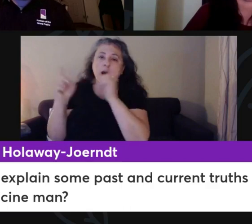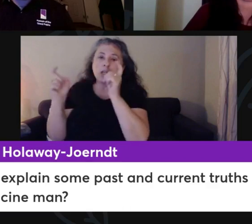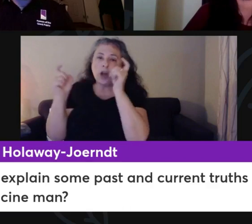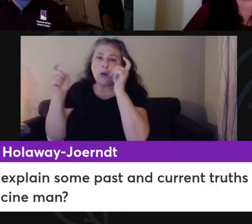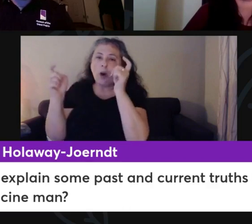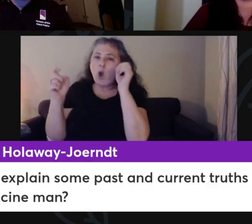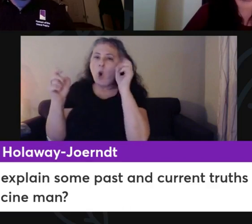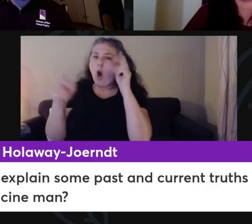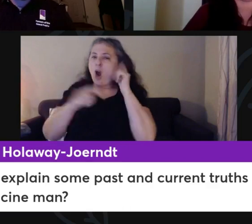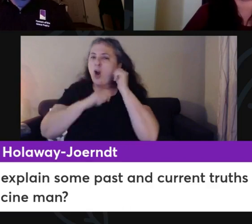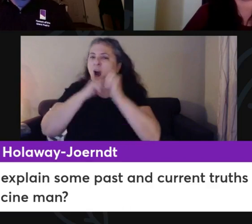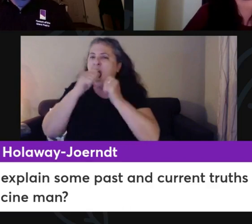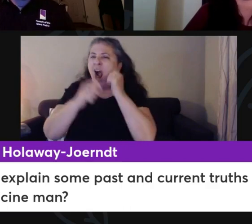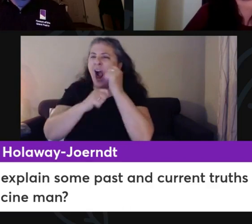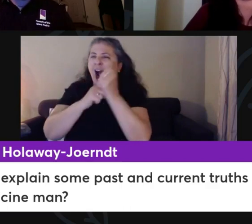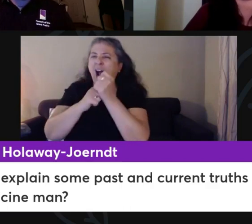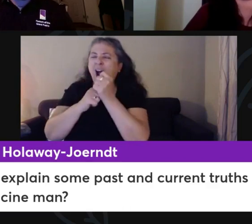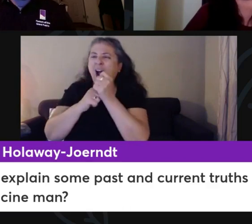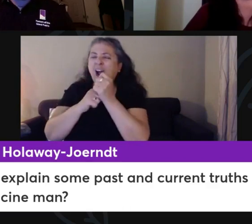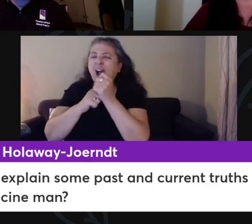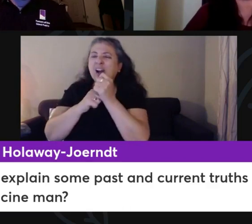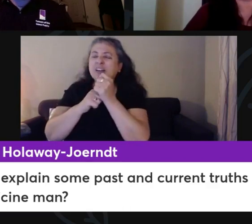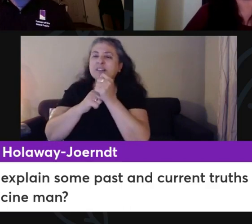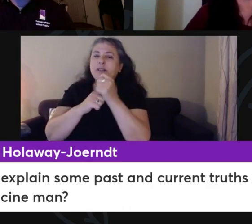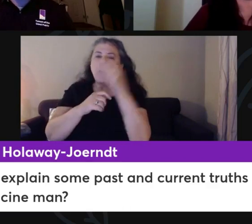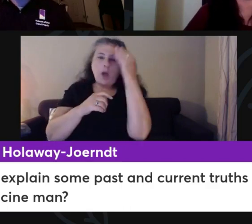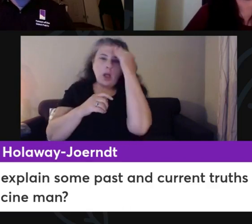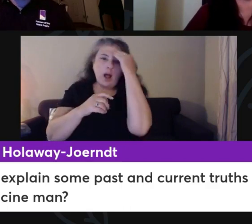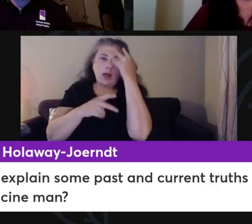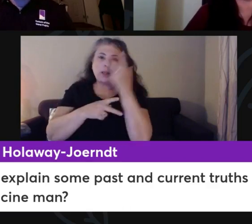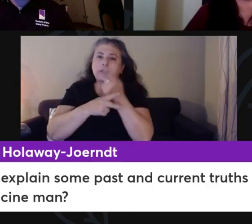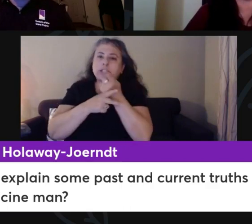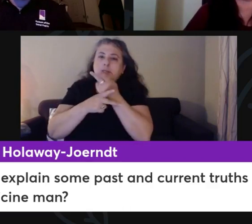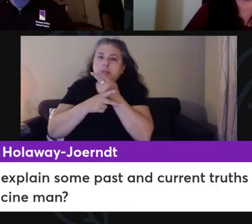tradition. They're a knowledge keeper.